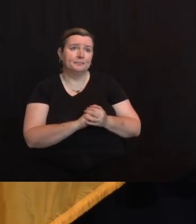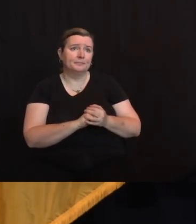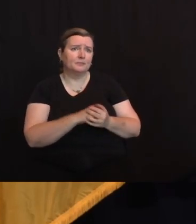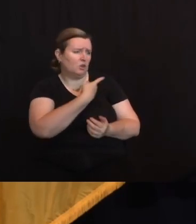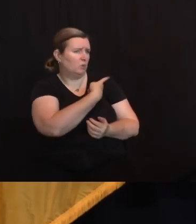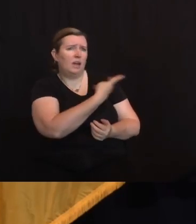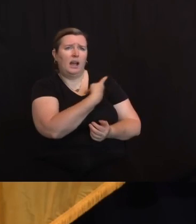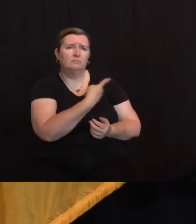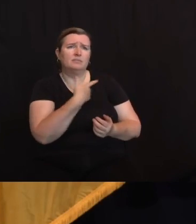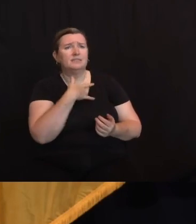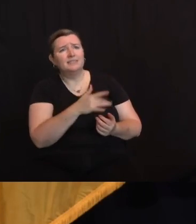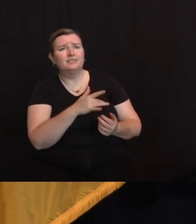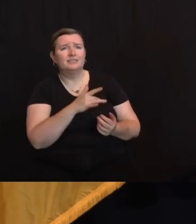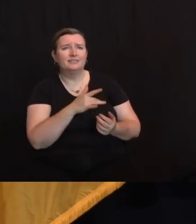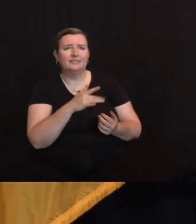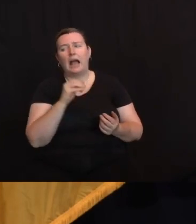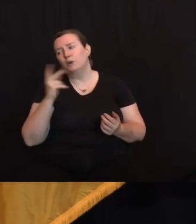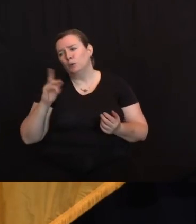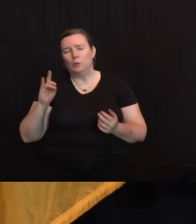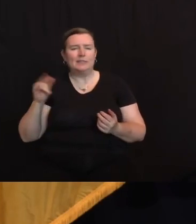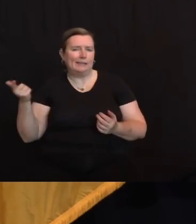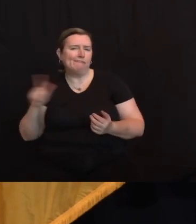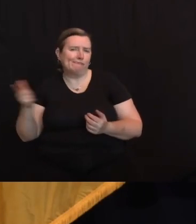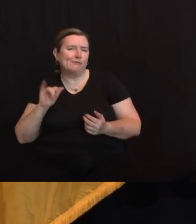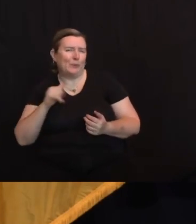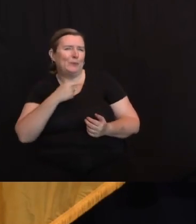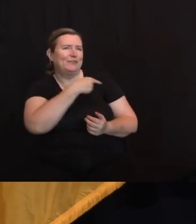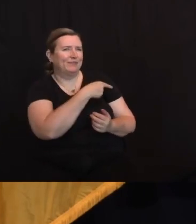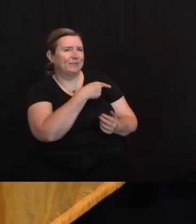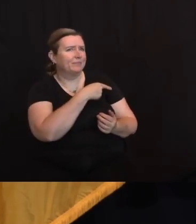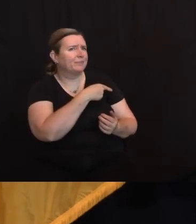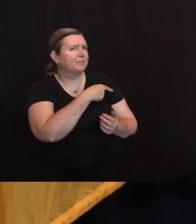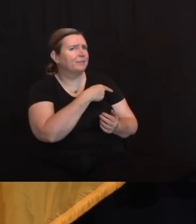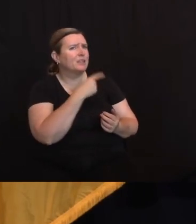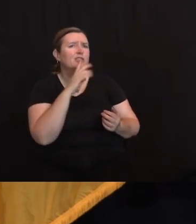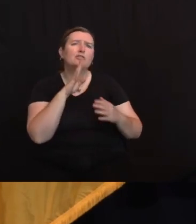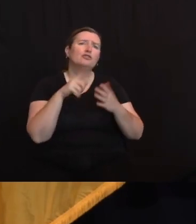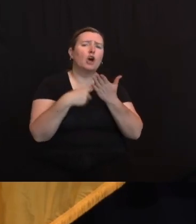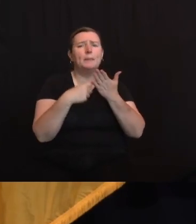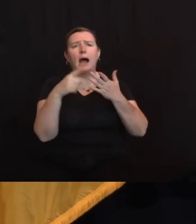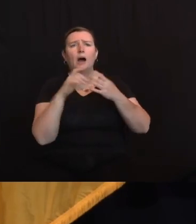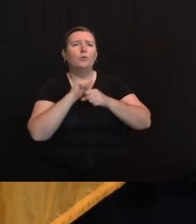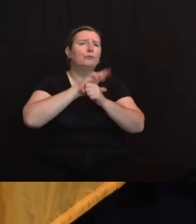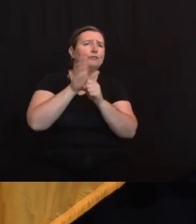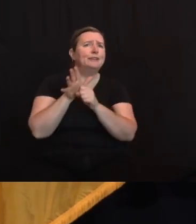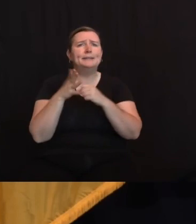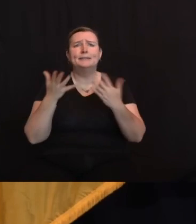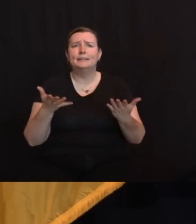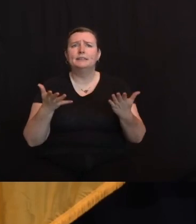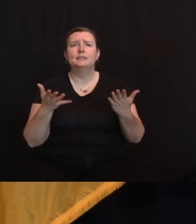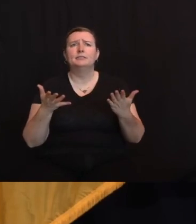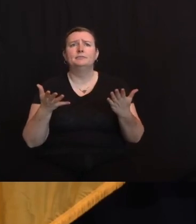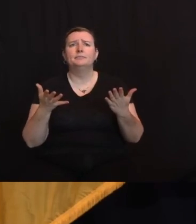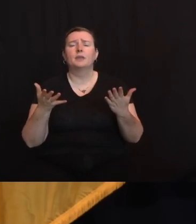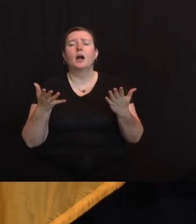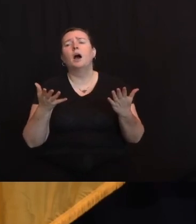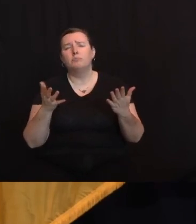and Judy have had is that on the COVID side, too much